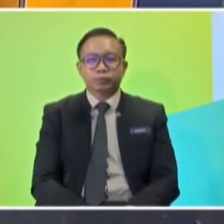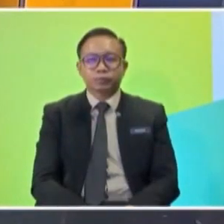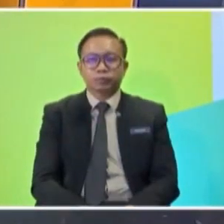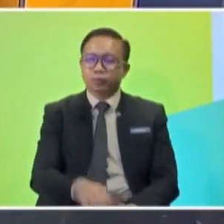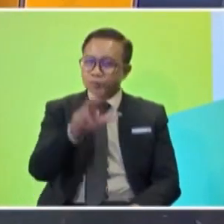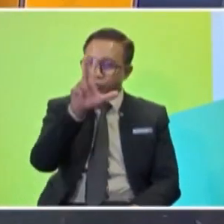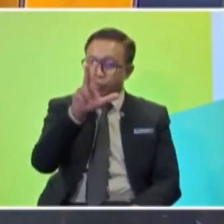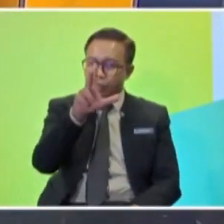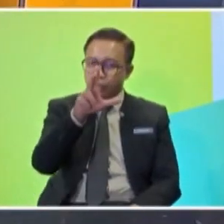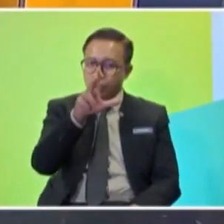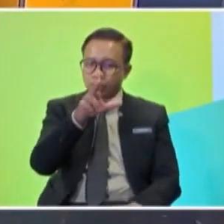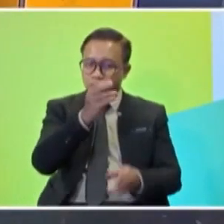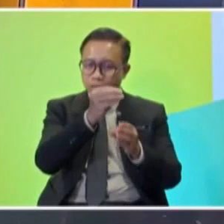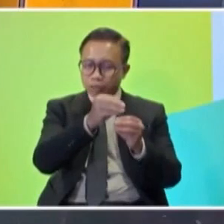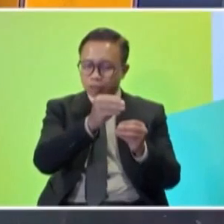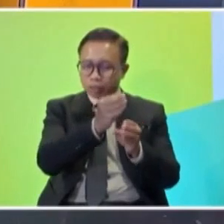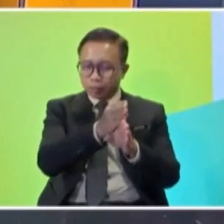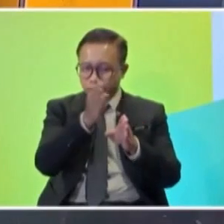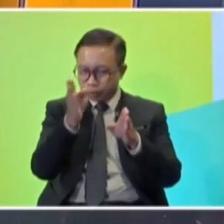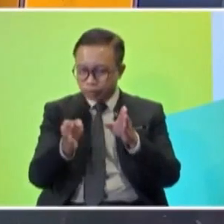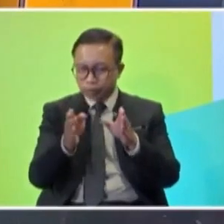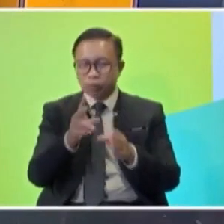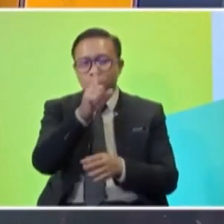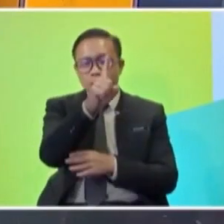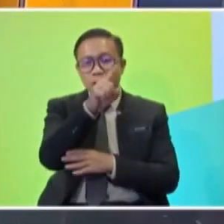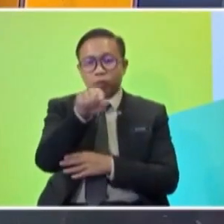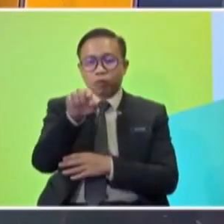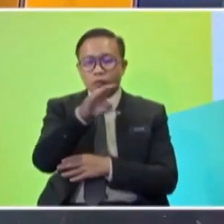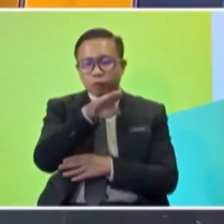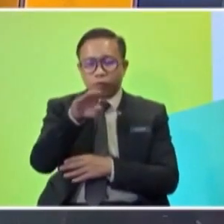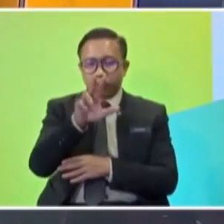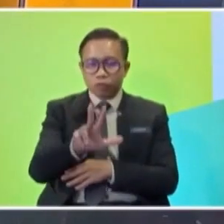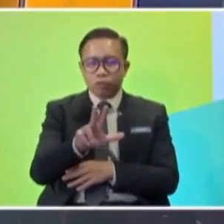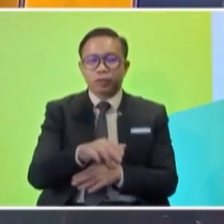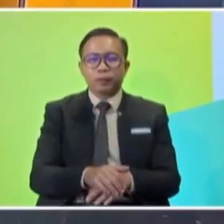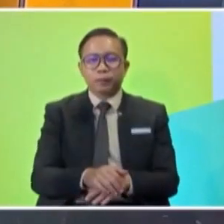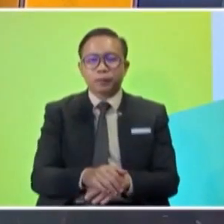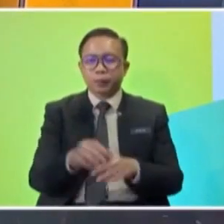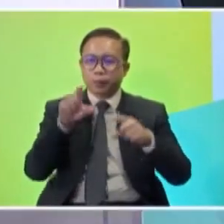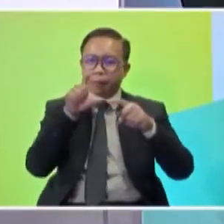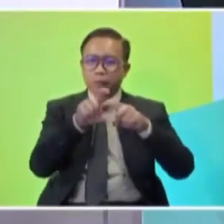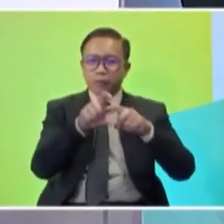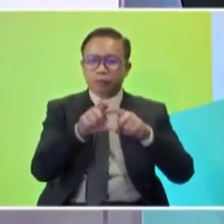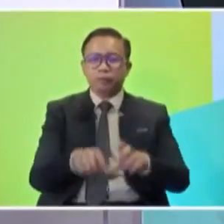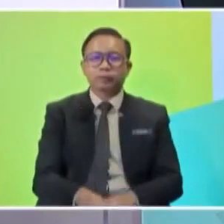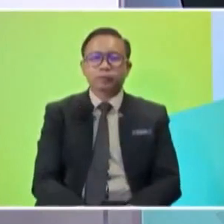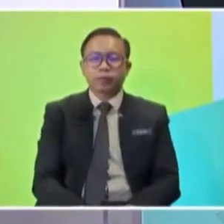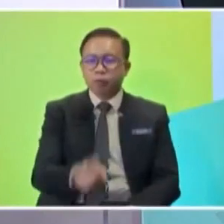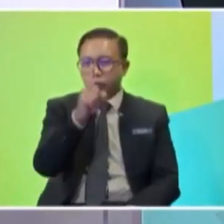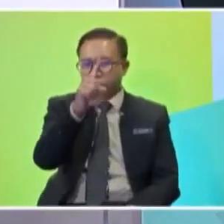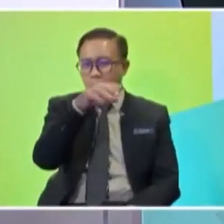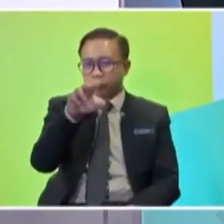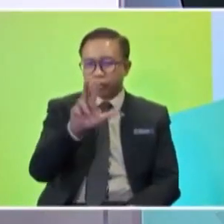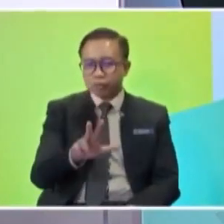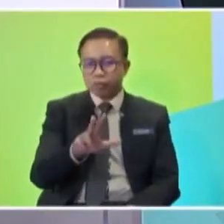3 neighbors, okay? Yeah. So 1/3. You're going to divide it into... So you have 1/3 of